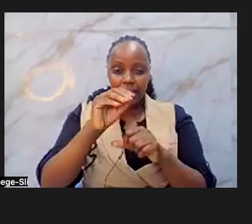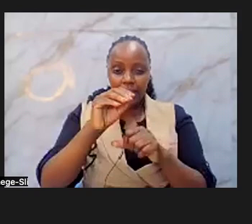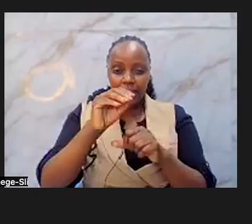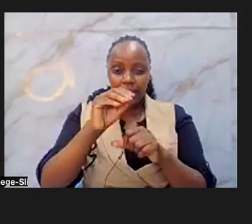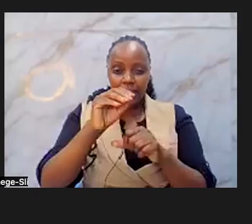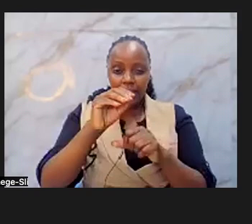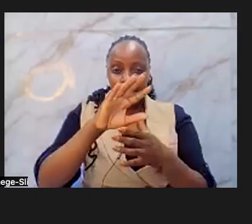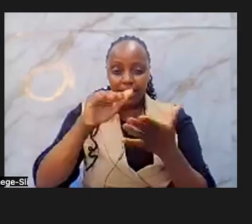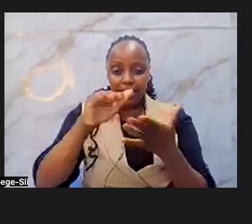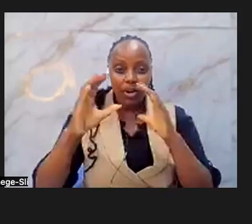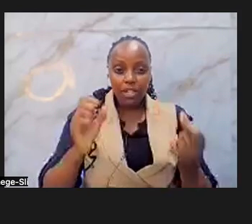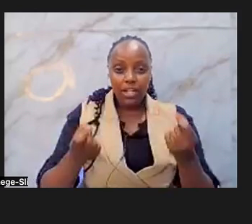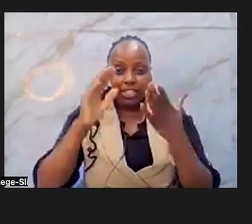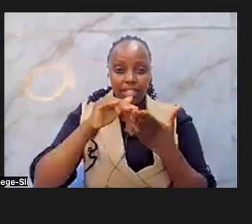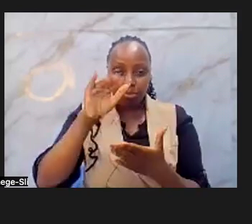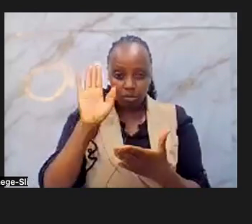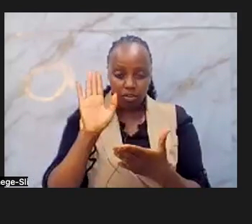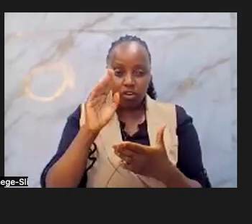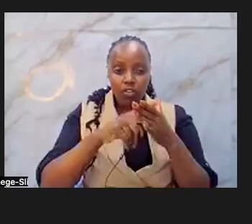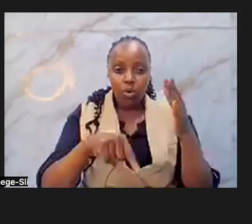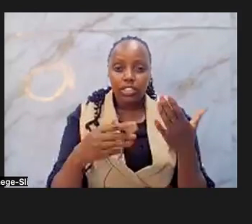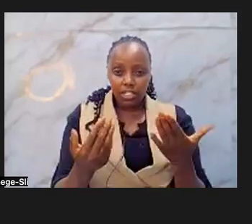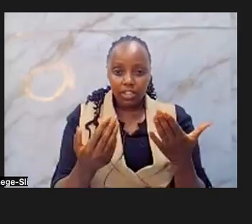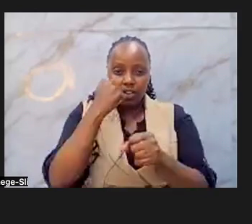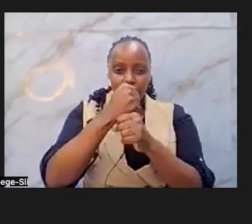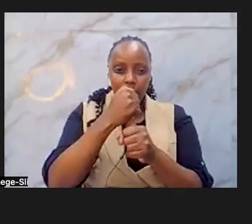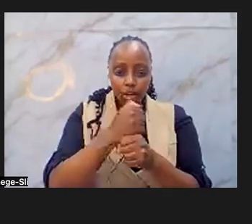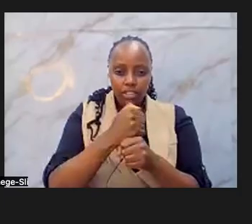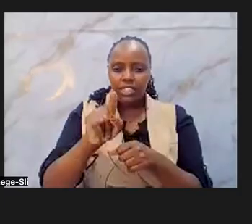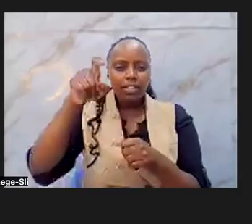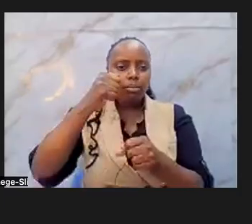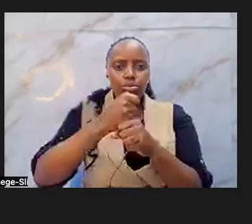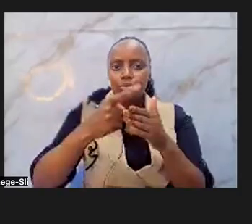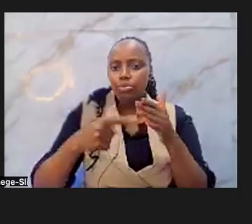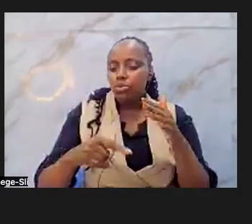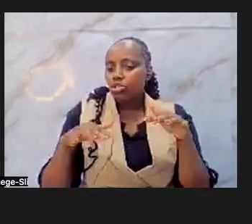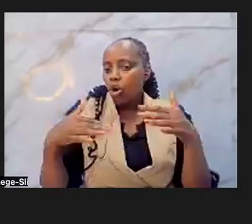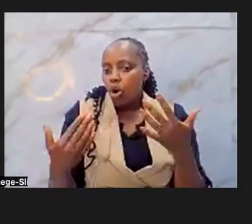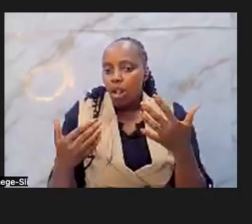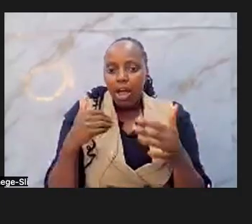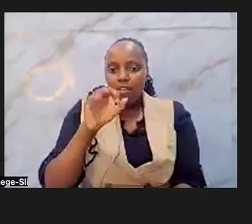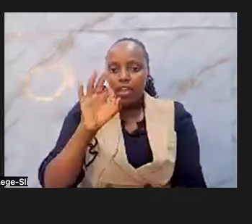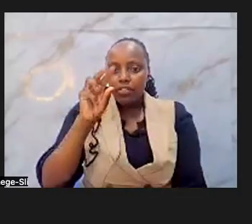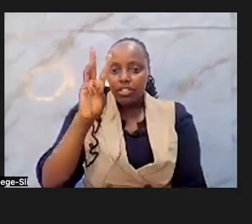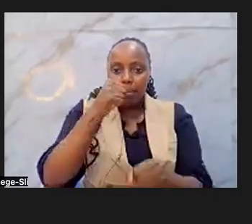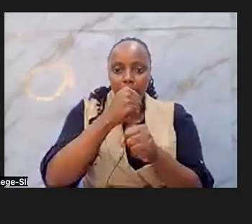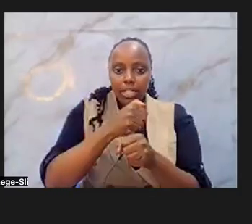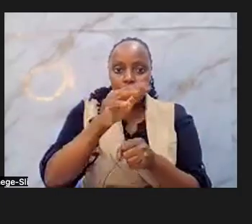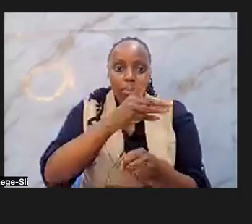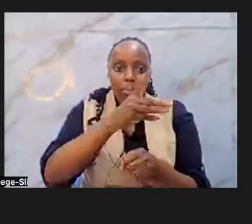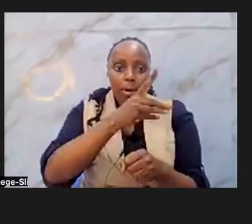make her decision about whether she should have FGM performed on her daughter. So this really person-centered approach is